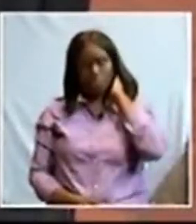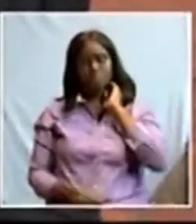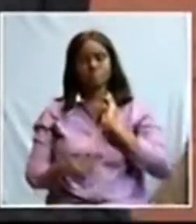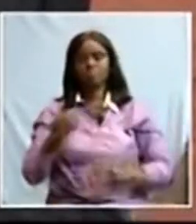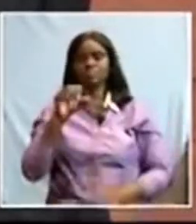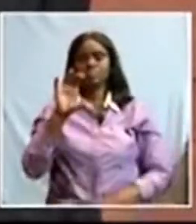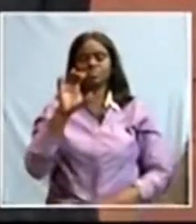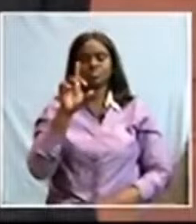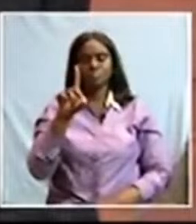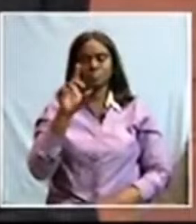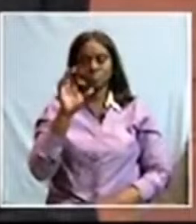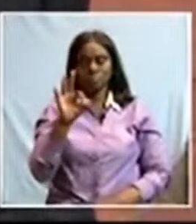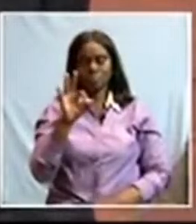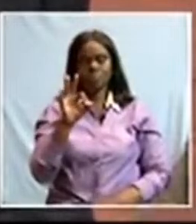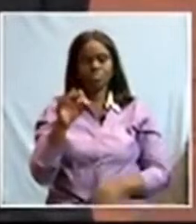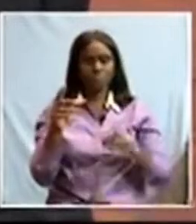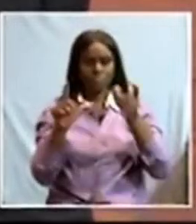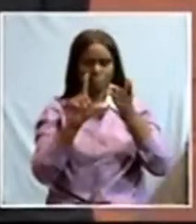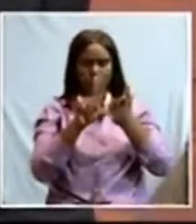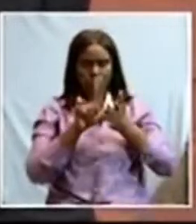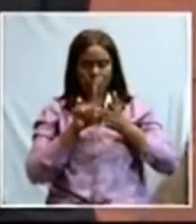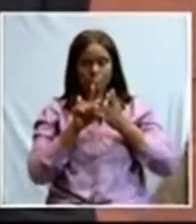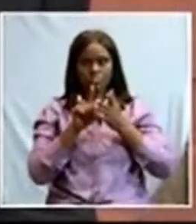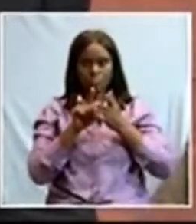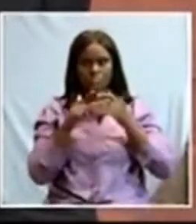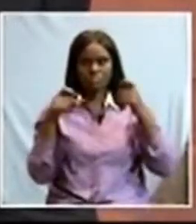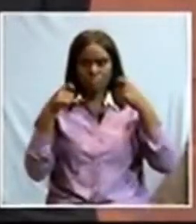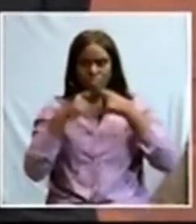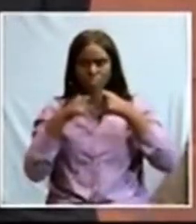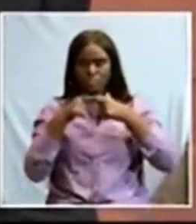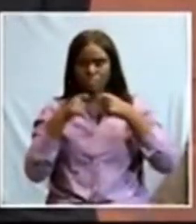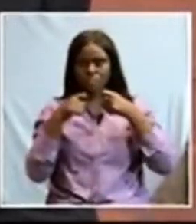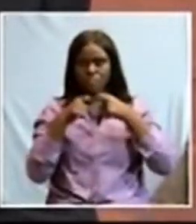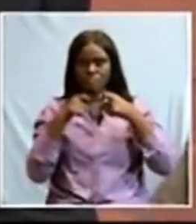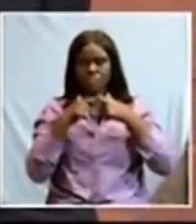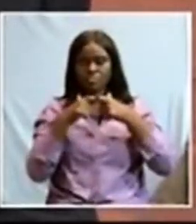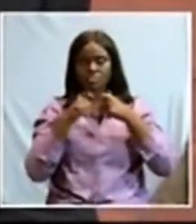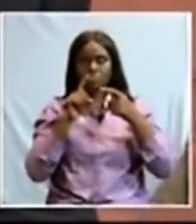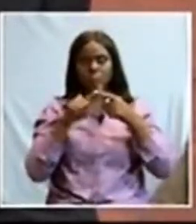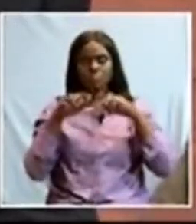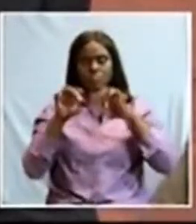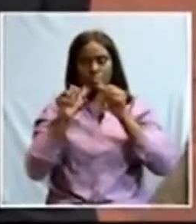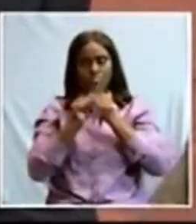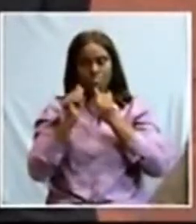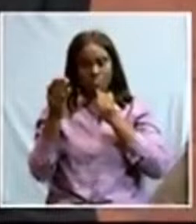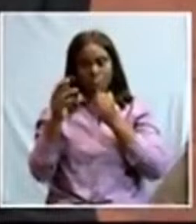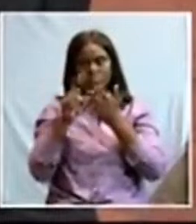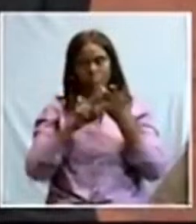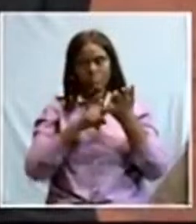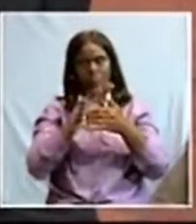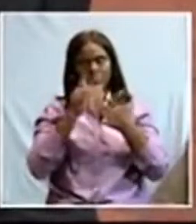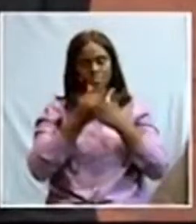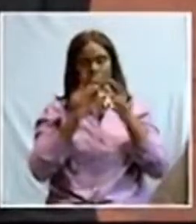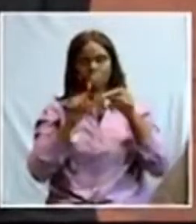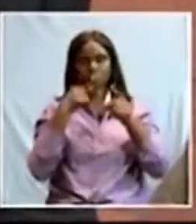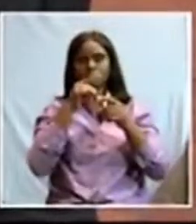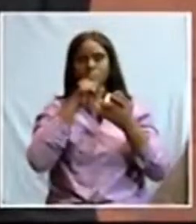loan disbursement bank Zanaco to proceed with reporting all